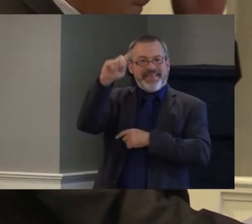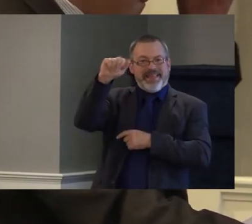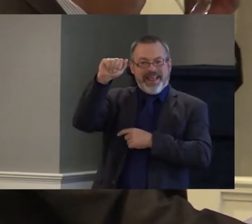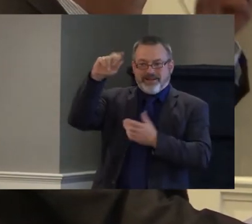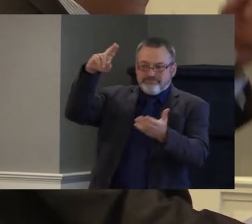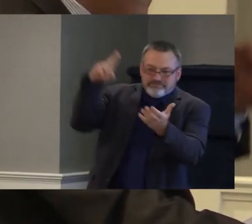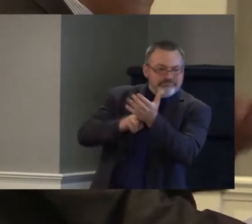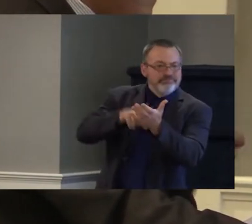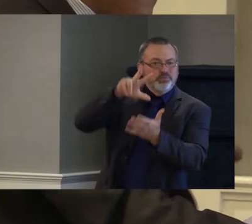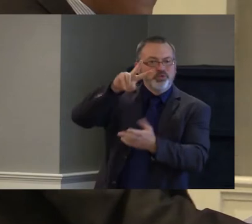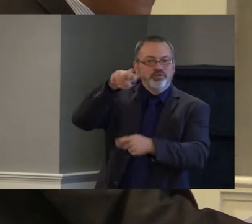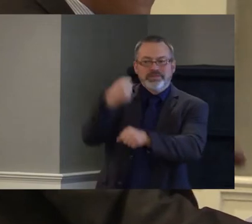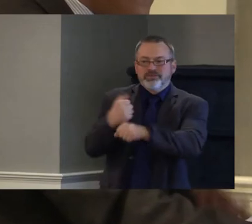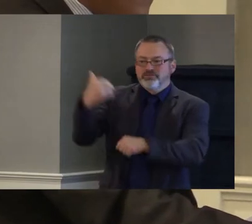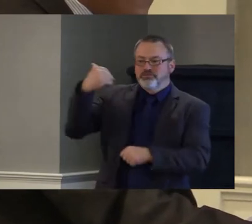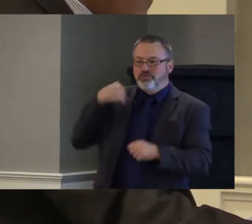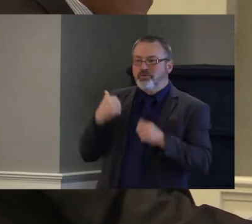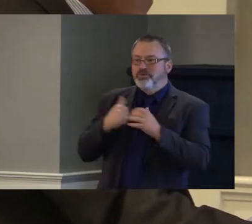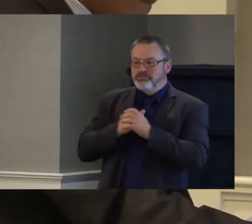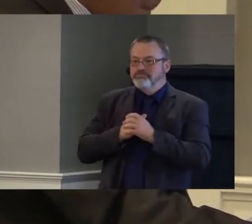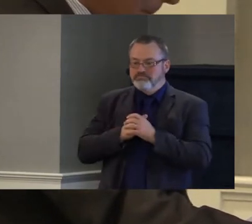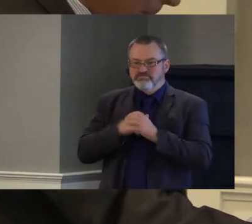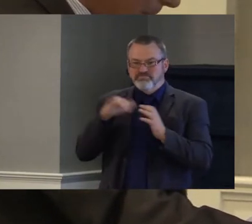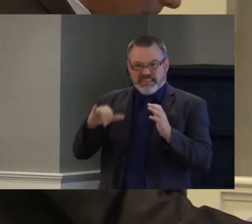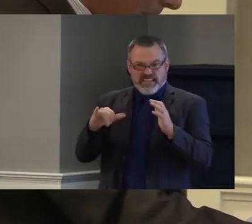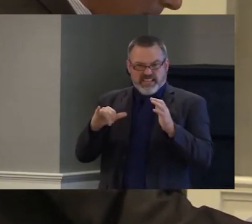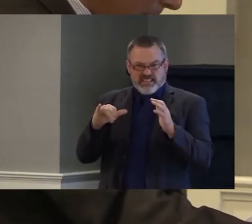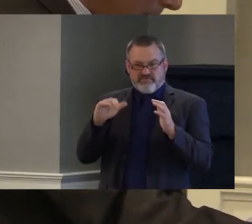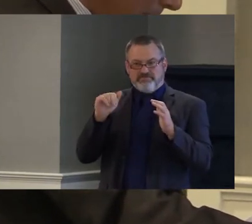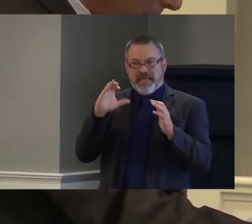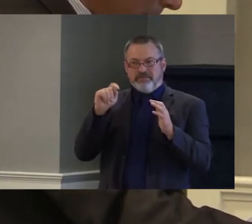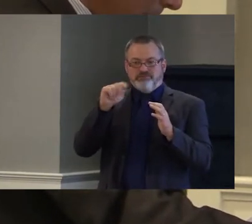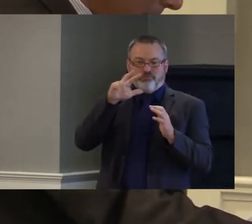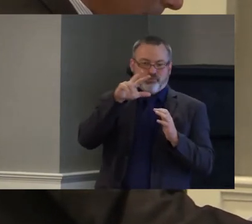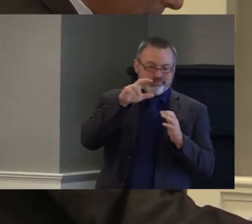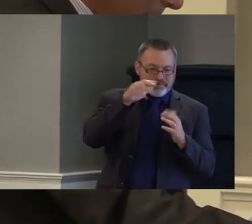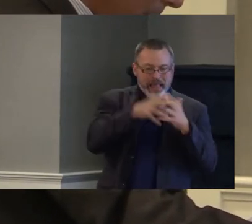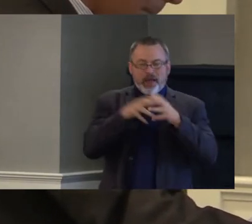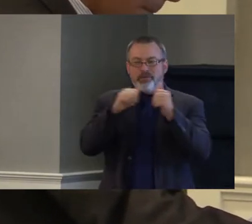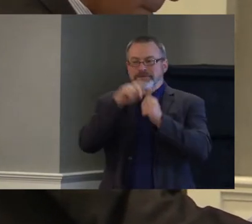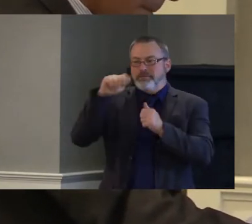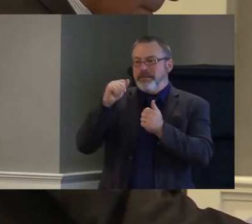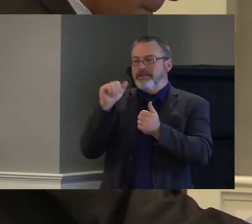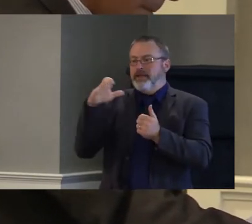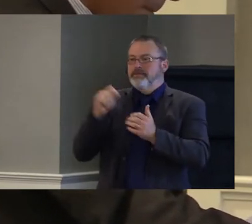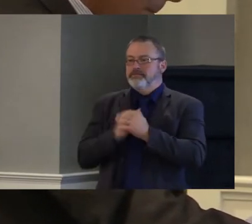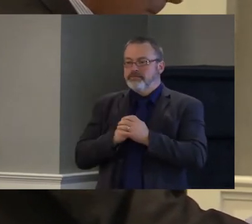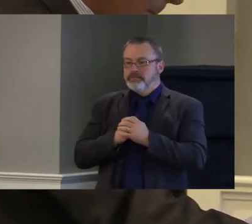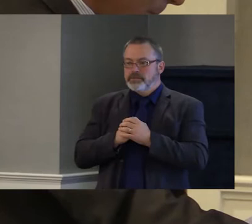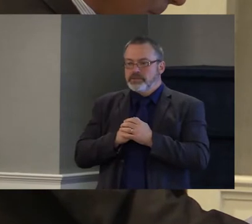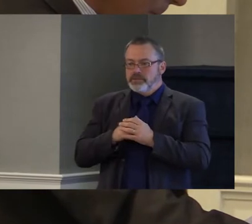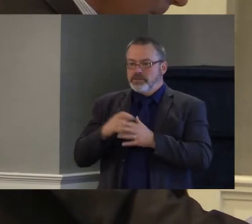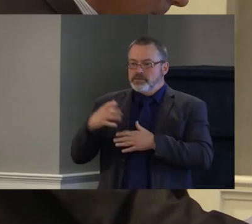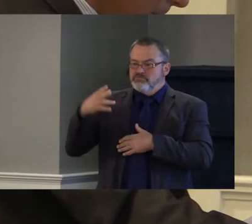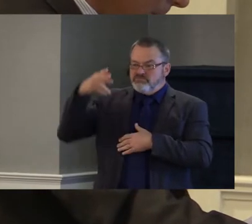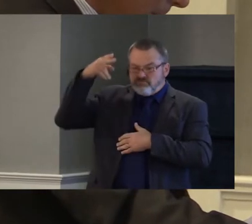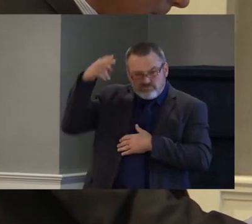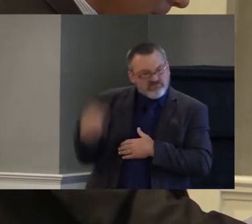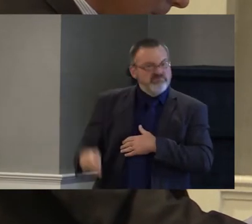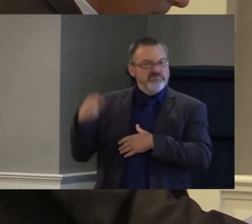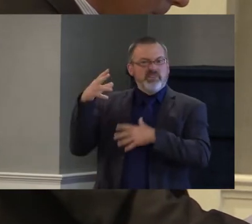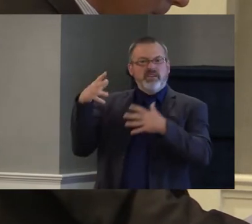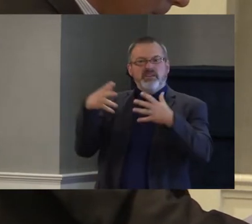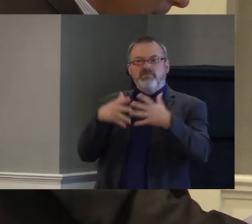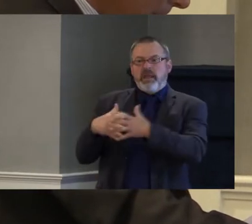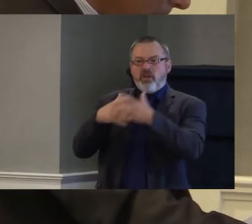ADA. The ADA is rooted in a history of advocacy and activism. From Ed Roberts, quadriplegic